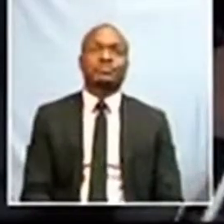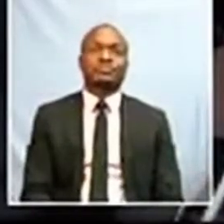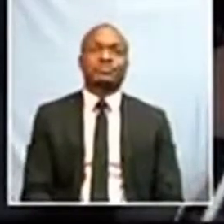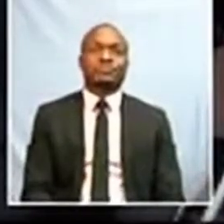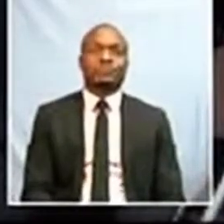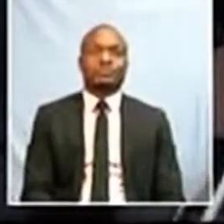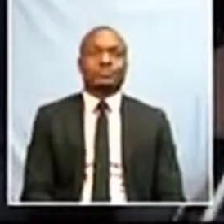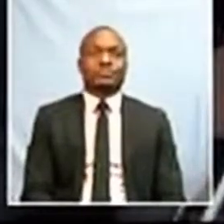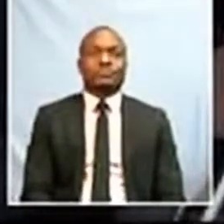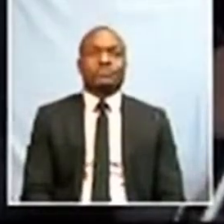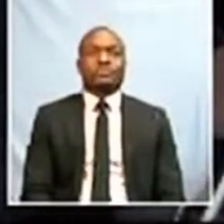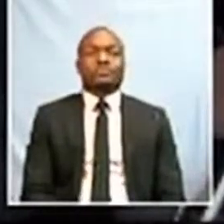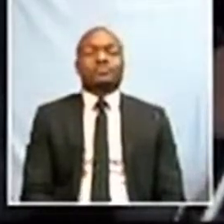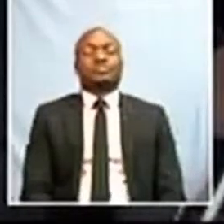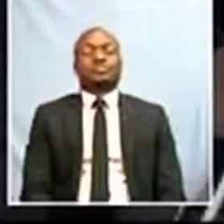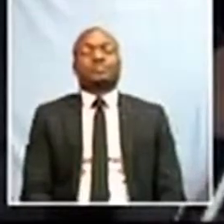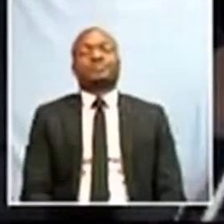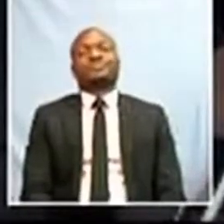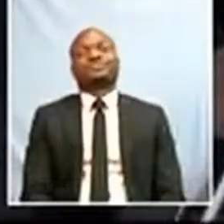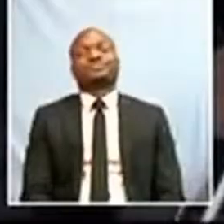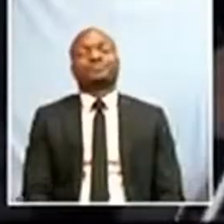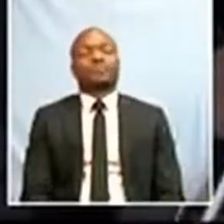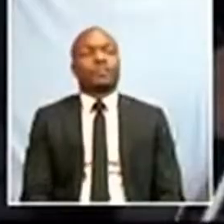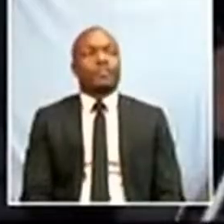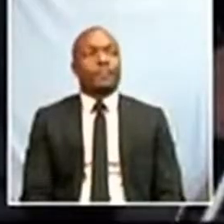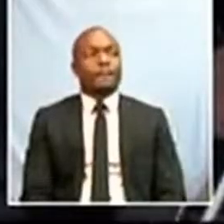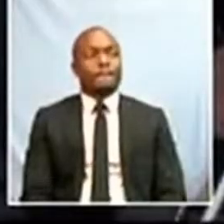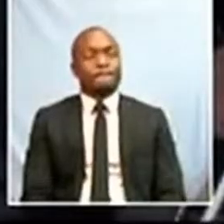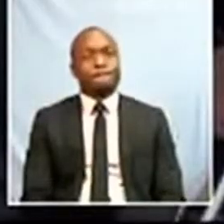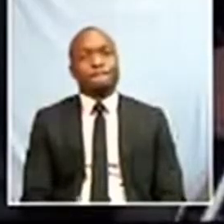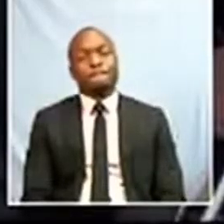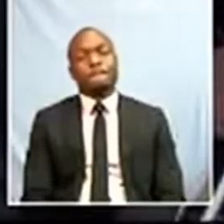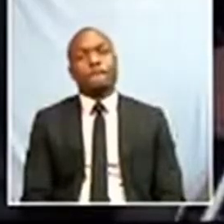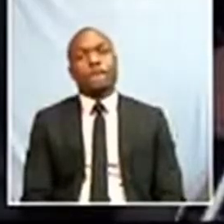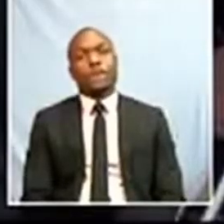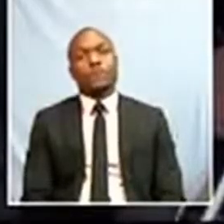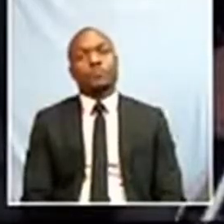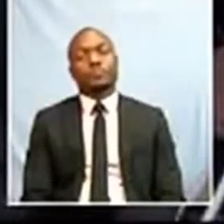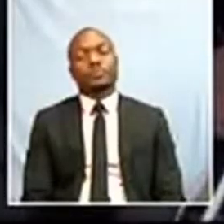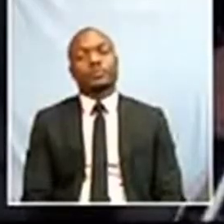Oh, no, page 8. Is it page where Leo Chris